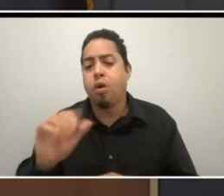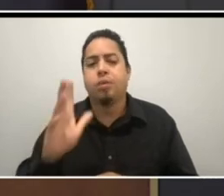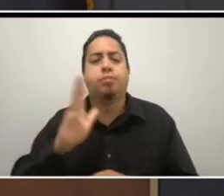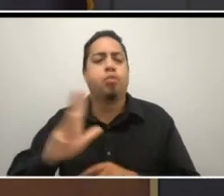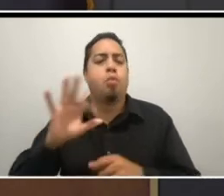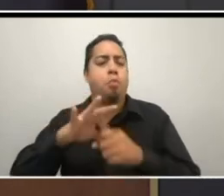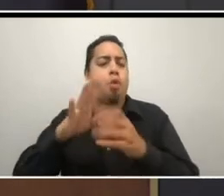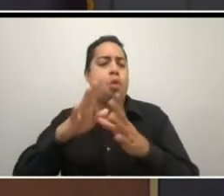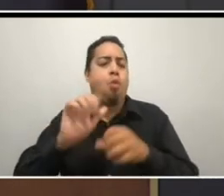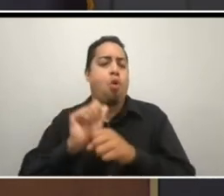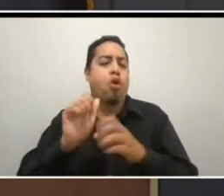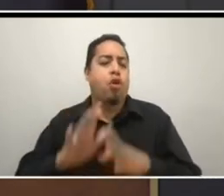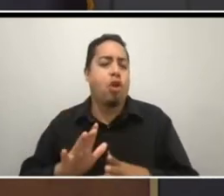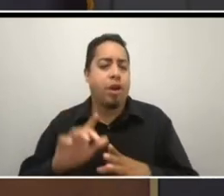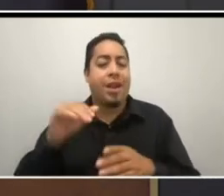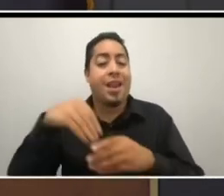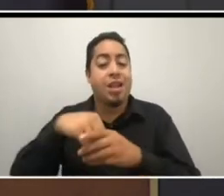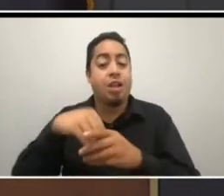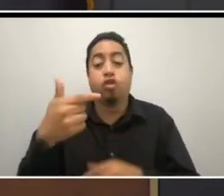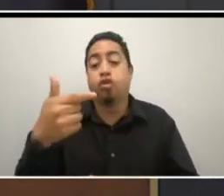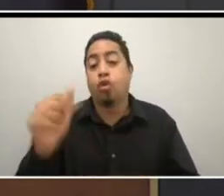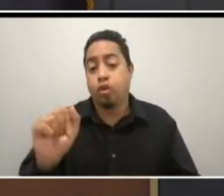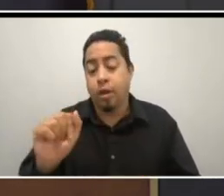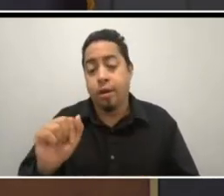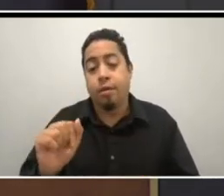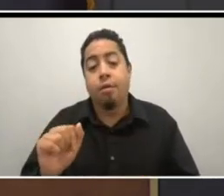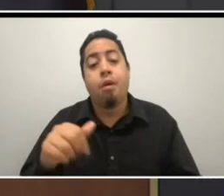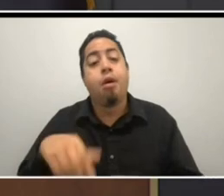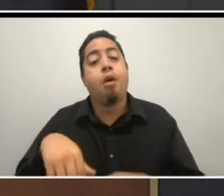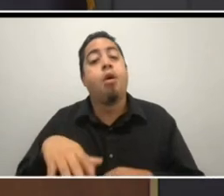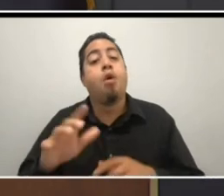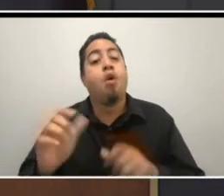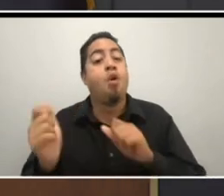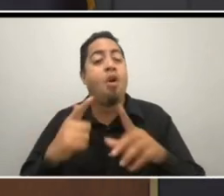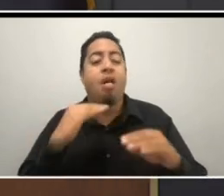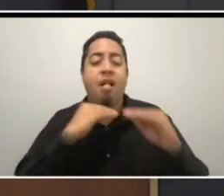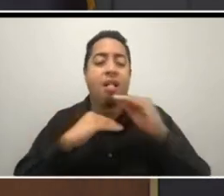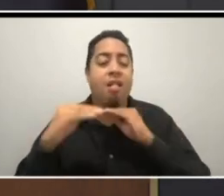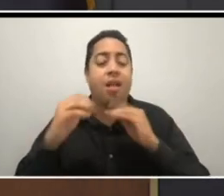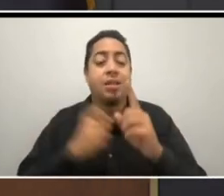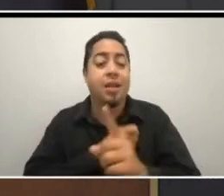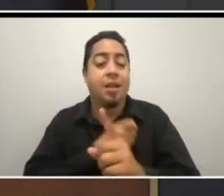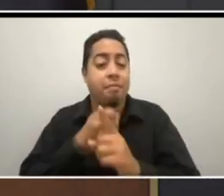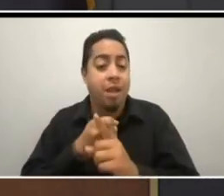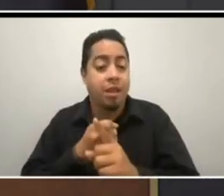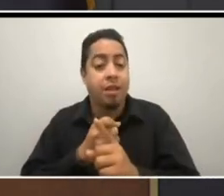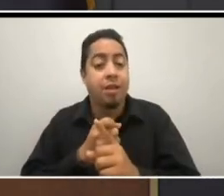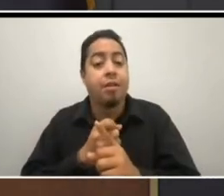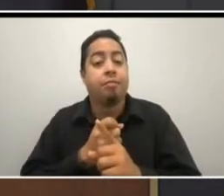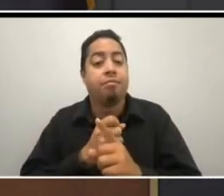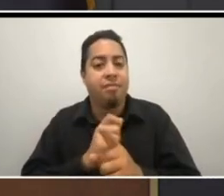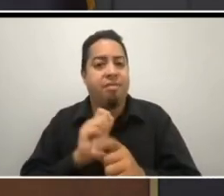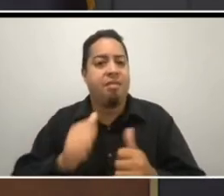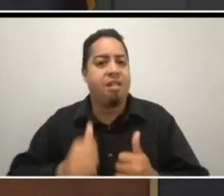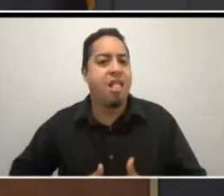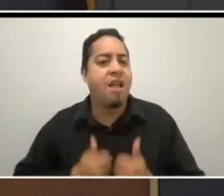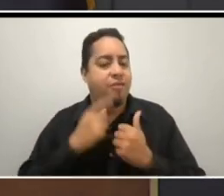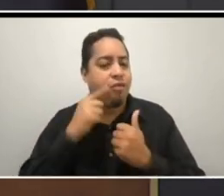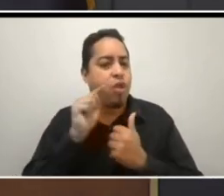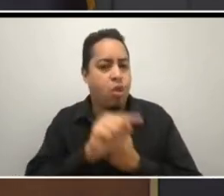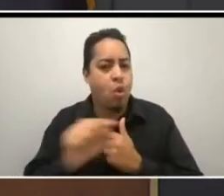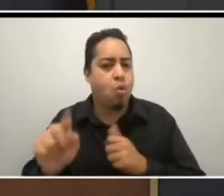Georgia, about how all of the lies about the election impacted the lives of real people who administer our